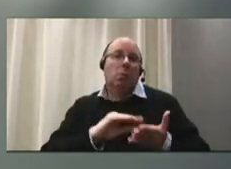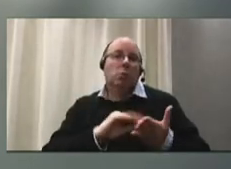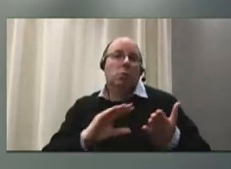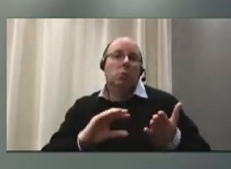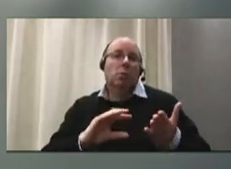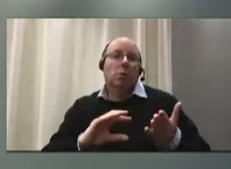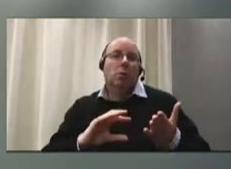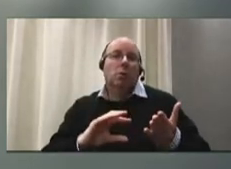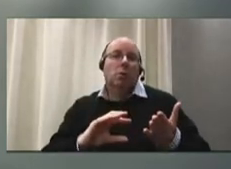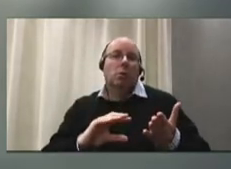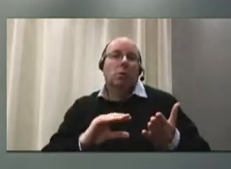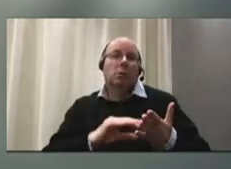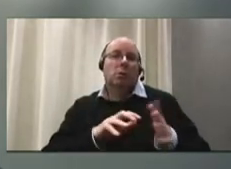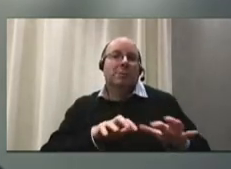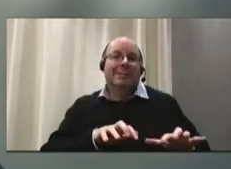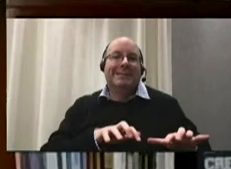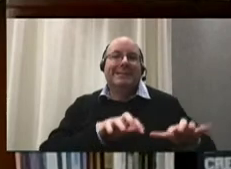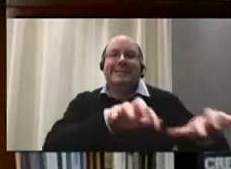I'll